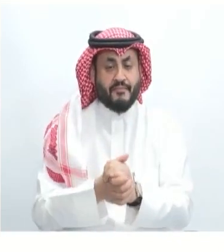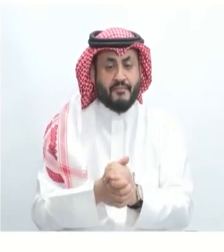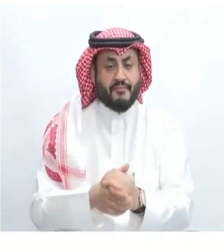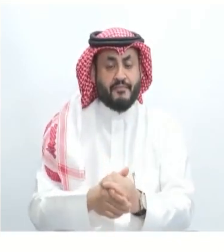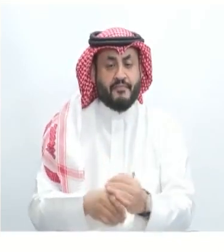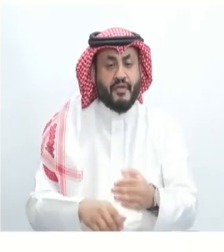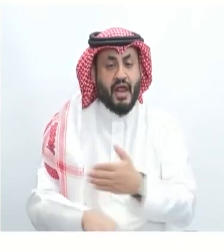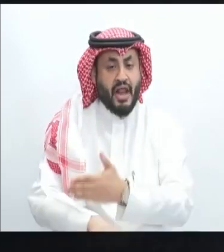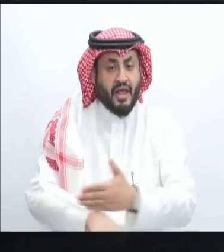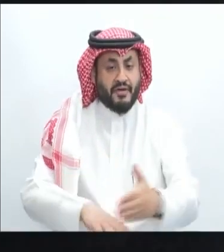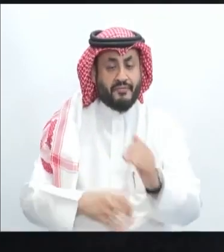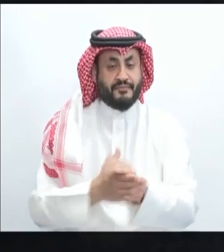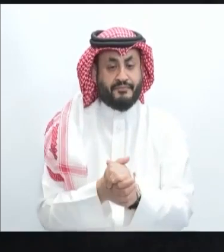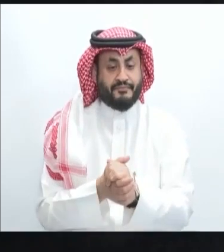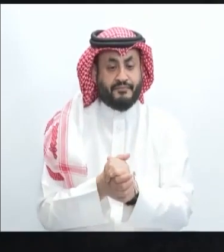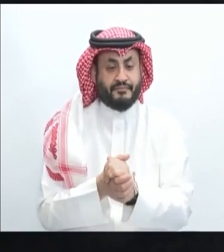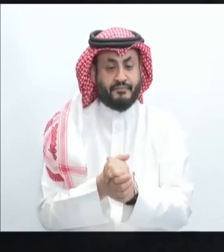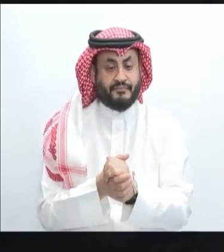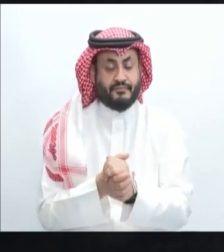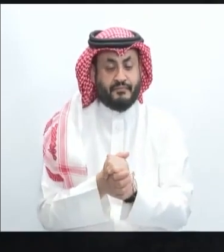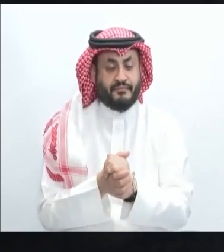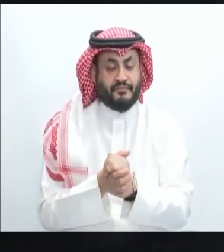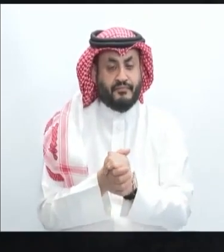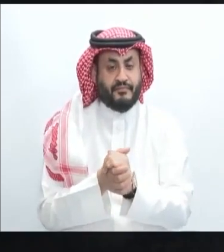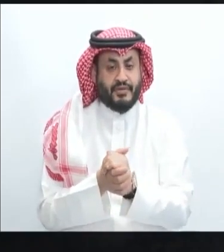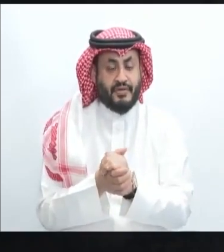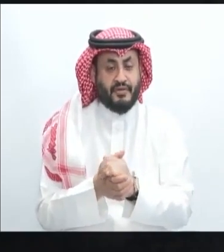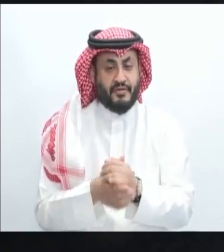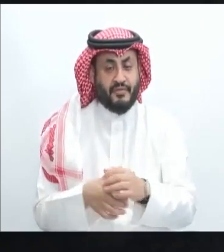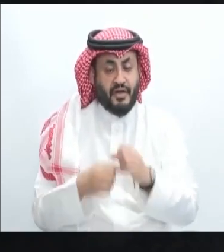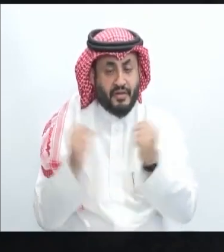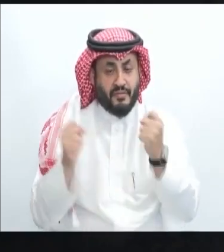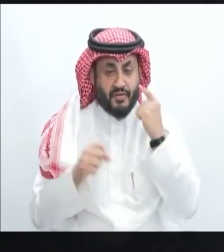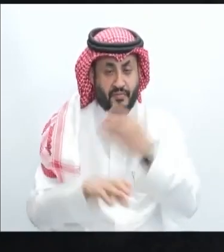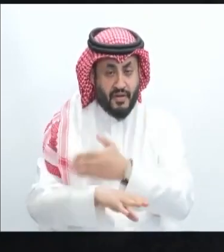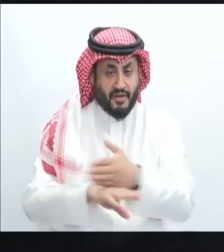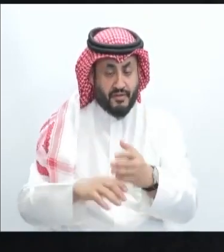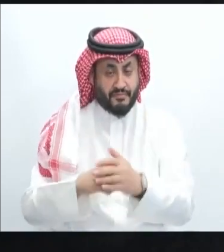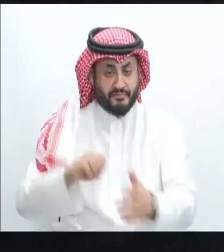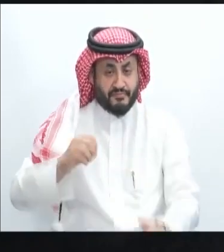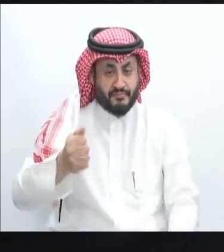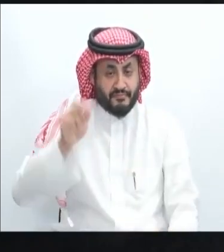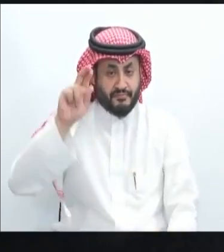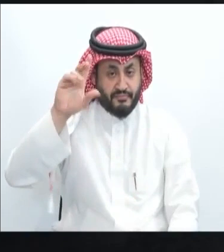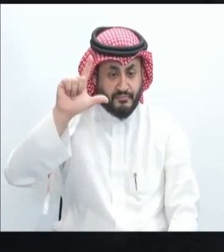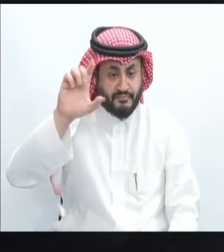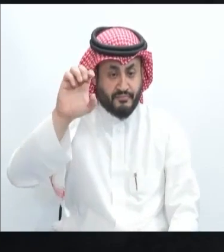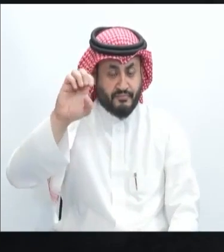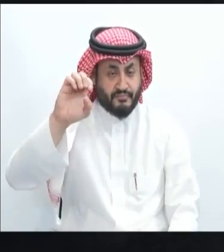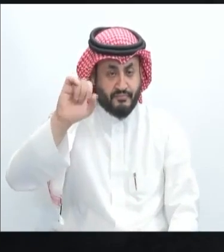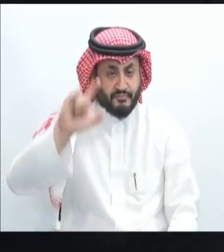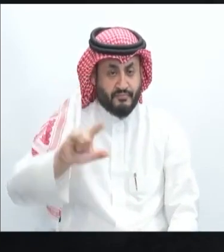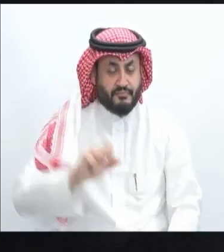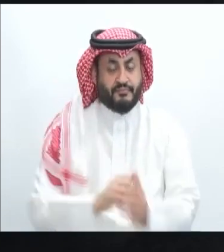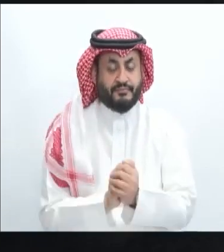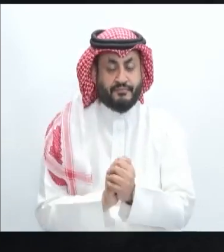I want to have a healthy life, I should get up early to, before I go to school,